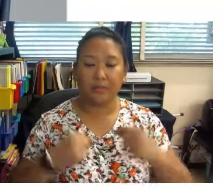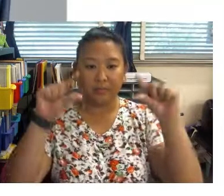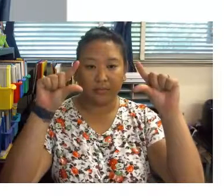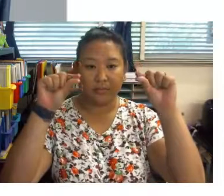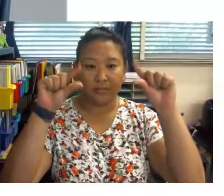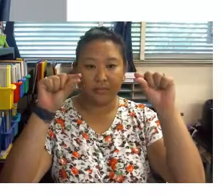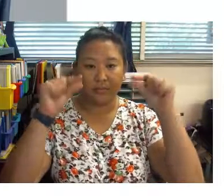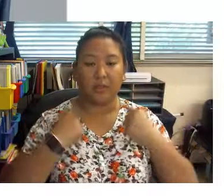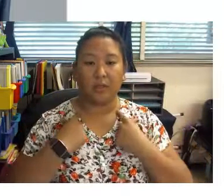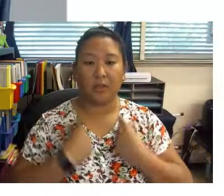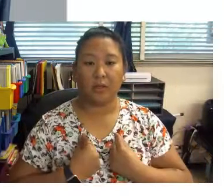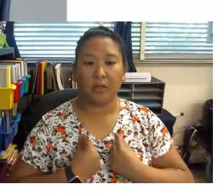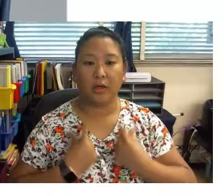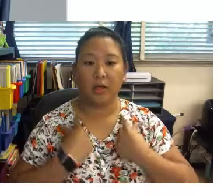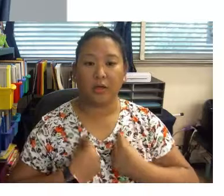collared,